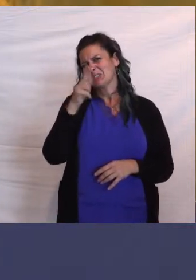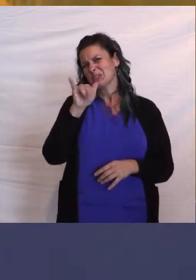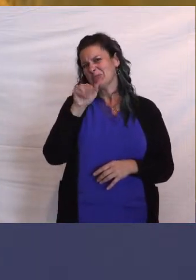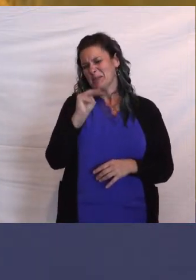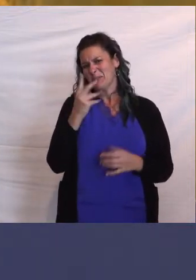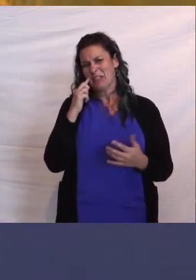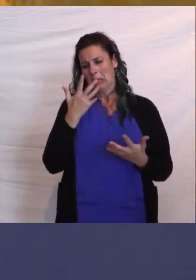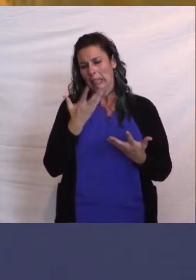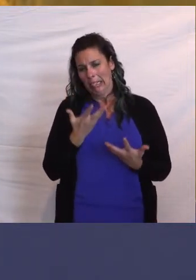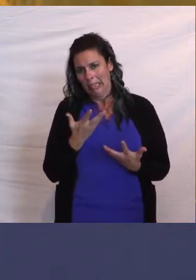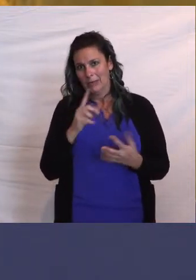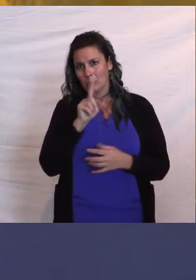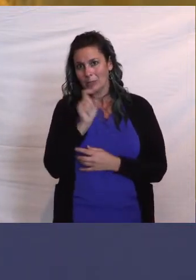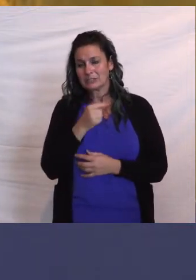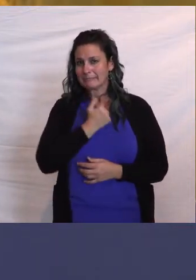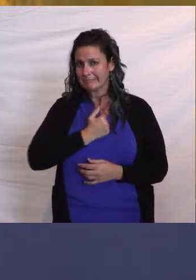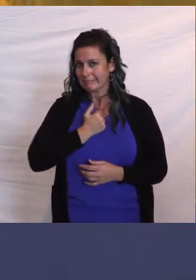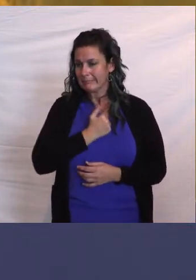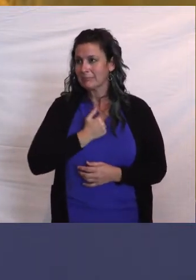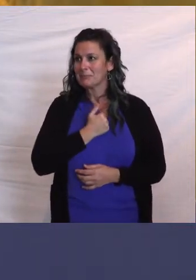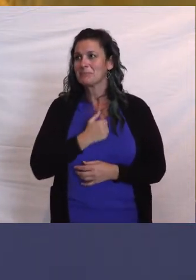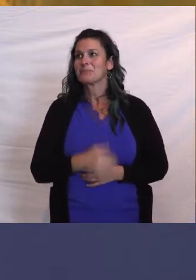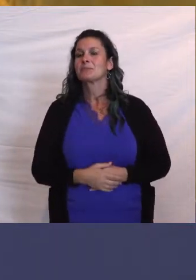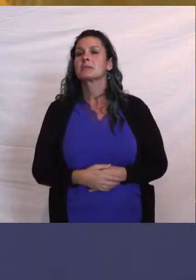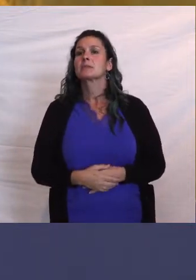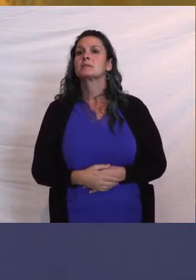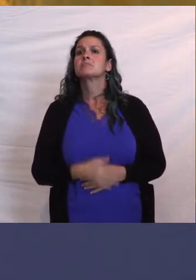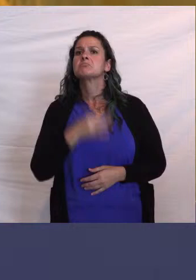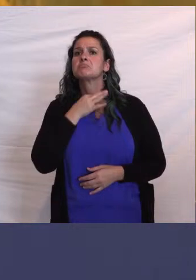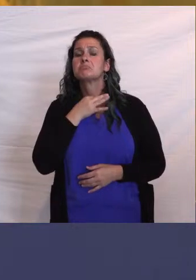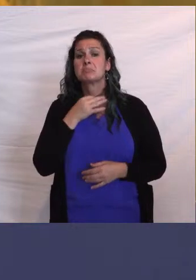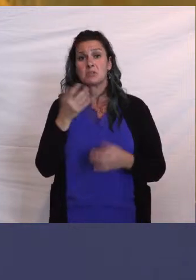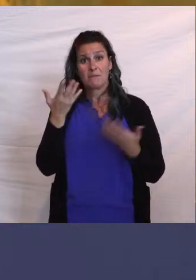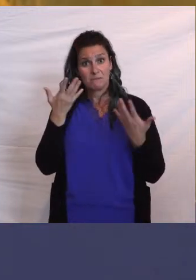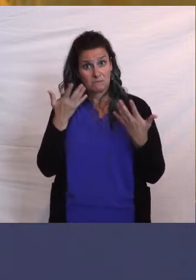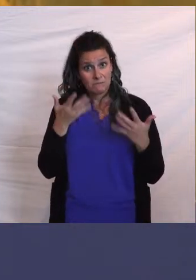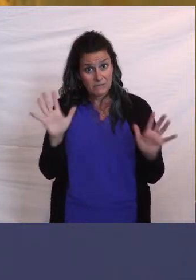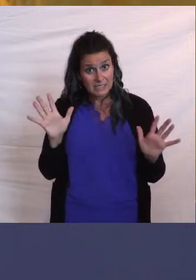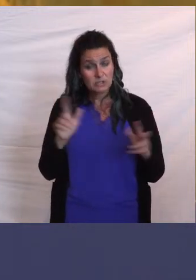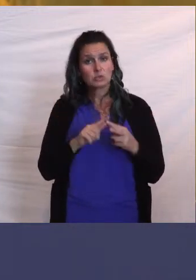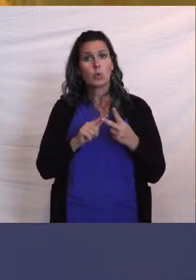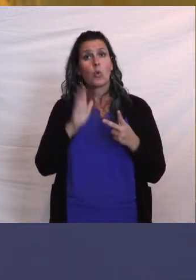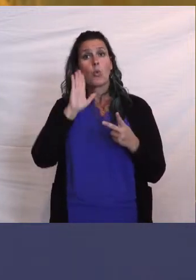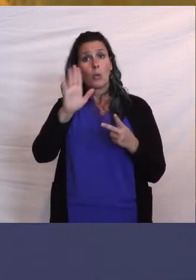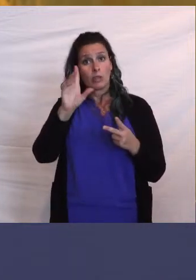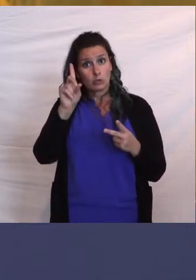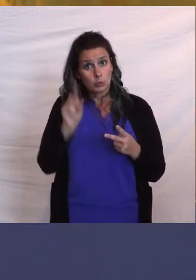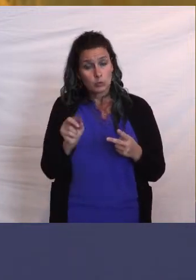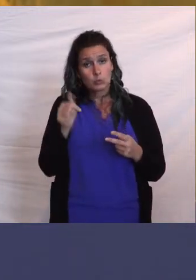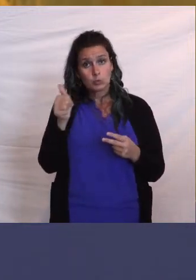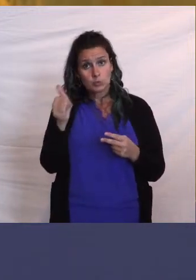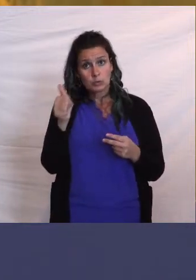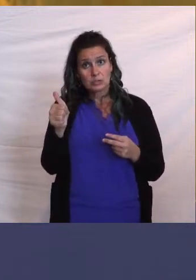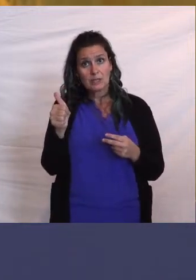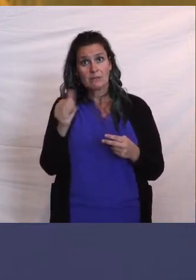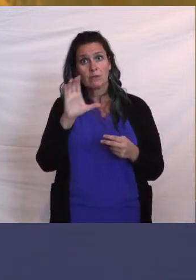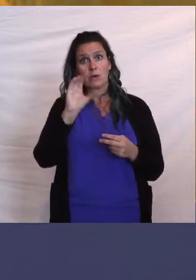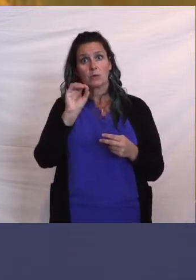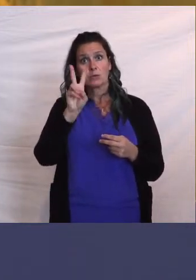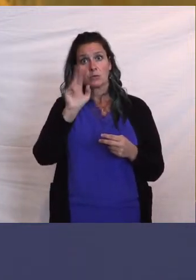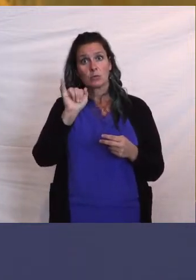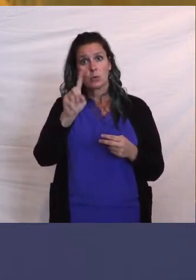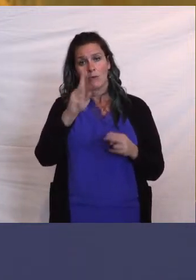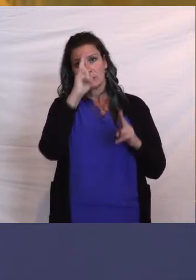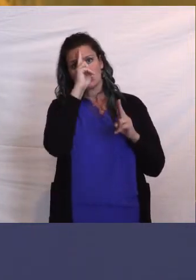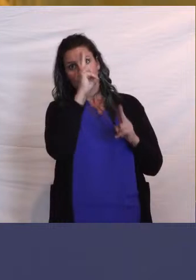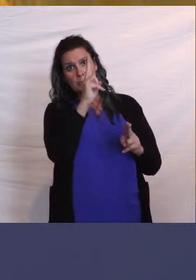grim question, I Okay. apologize. But have you done or will you do COVID tributes